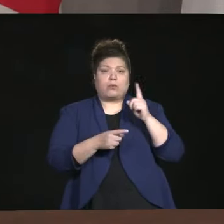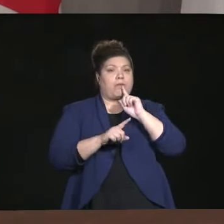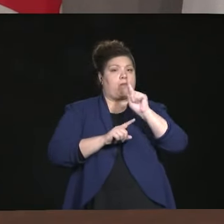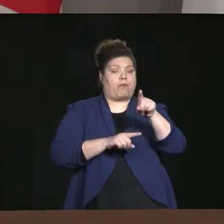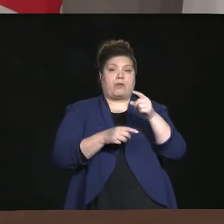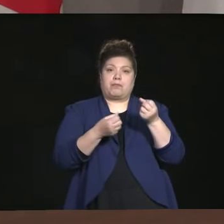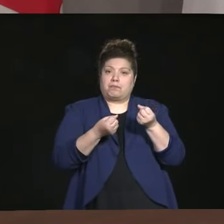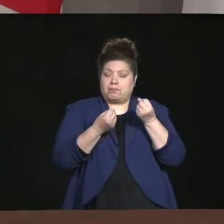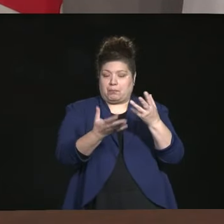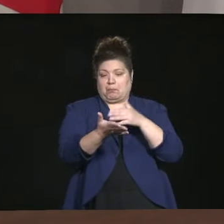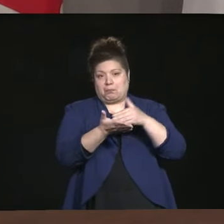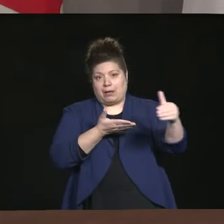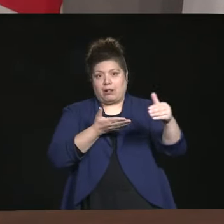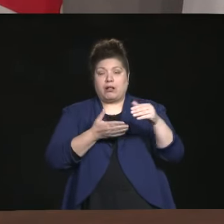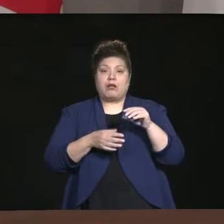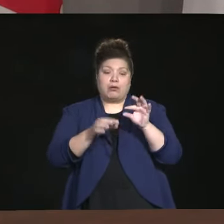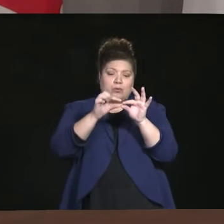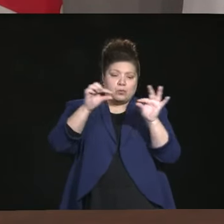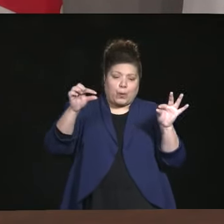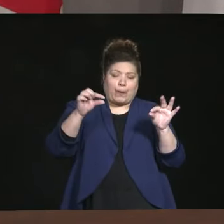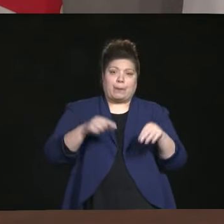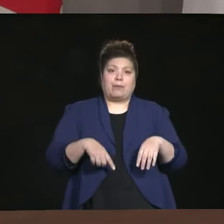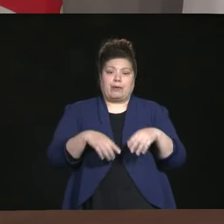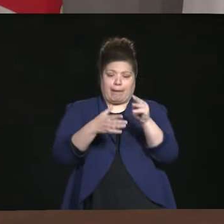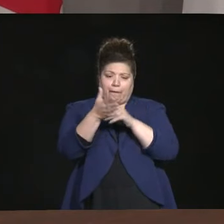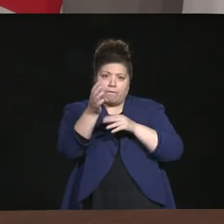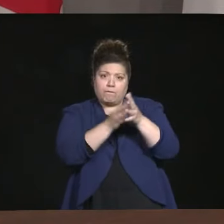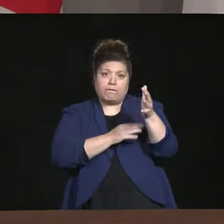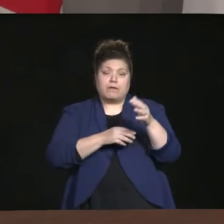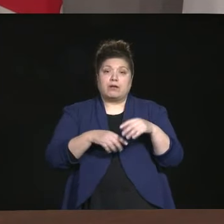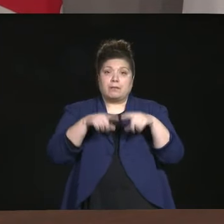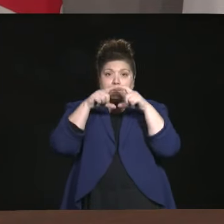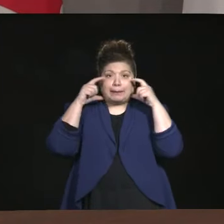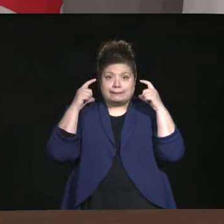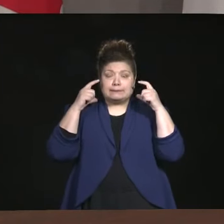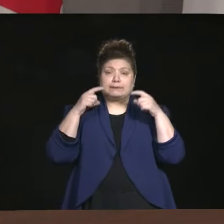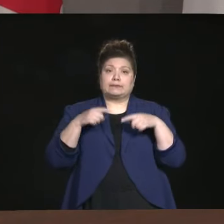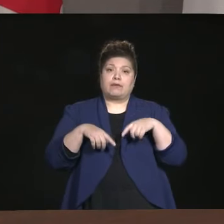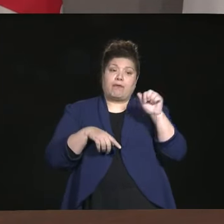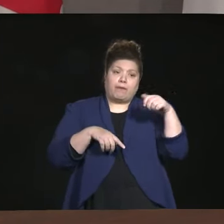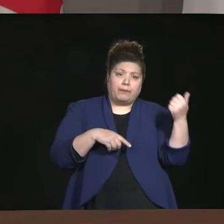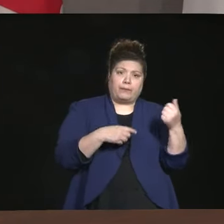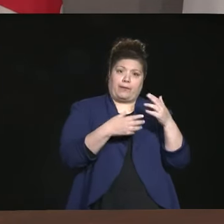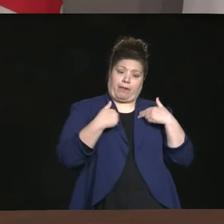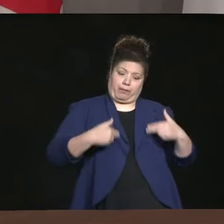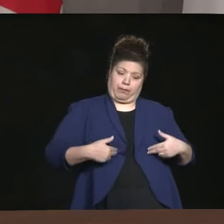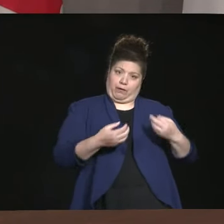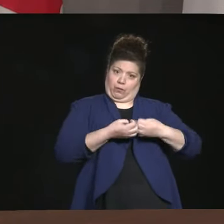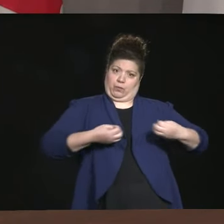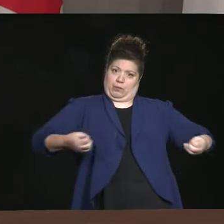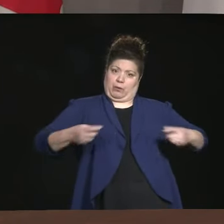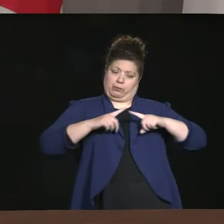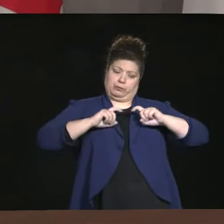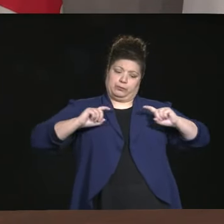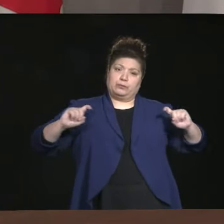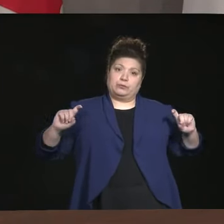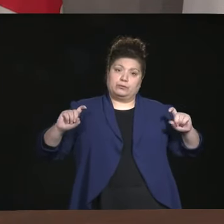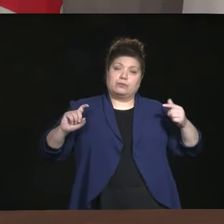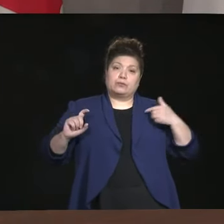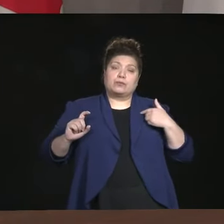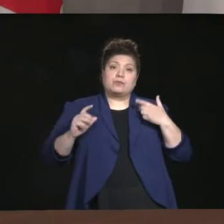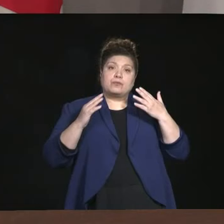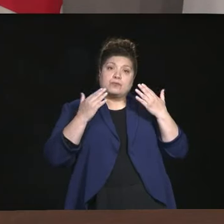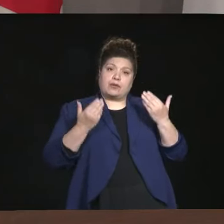gloves, masks, and other vital equipment. I'll take a moment now to highlight